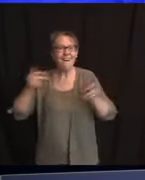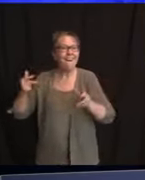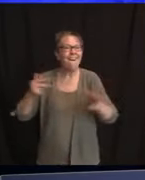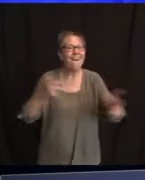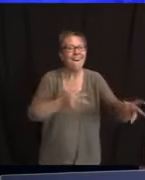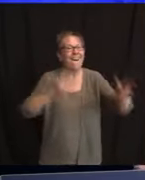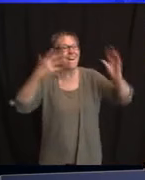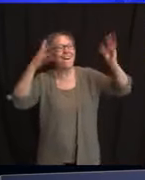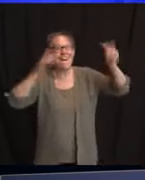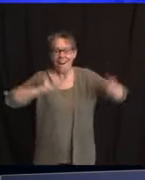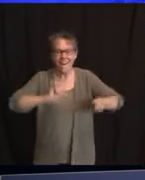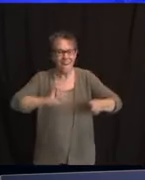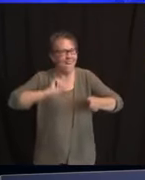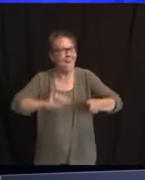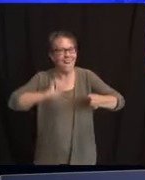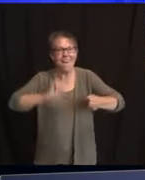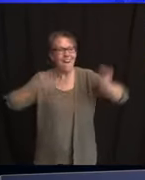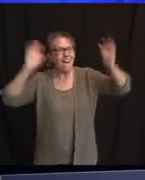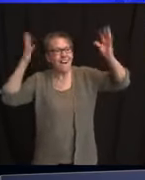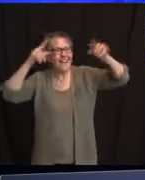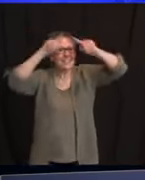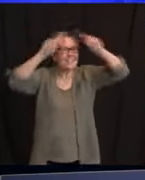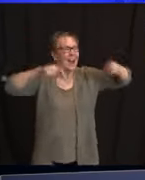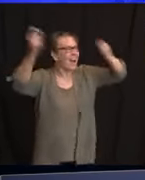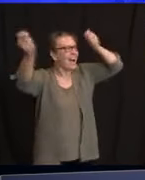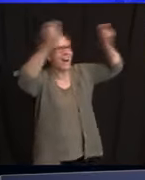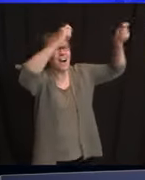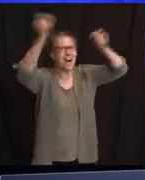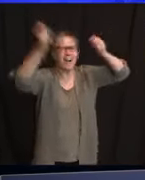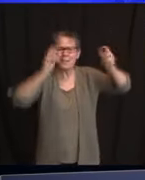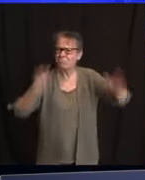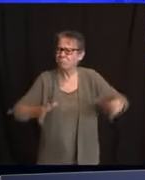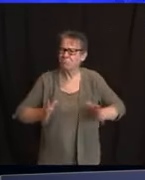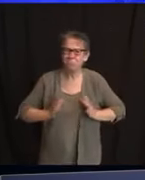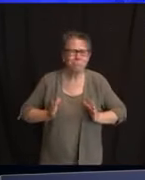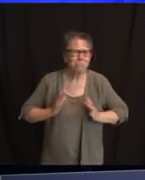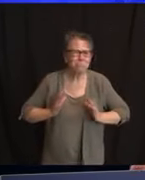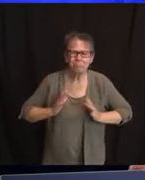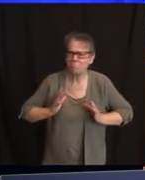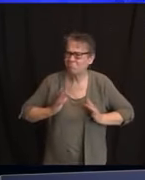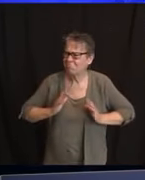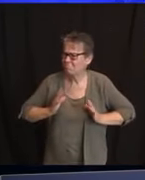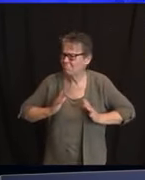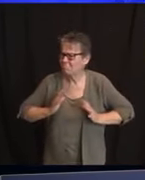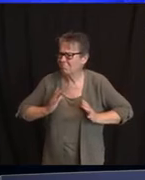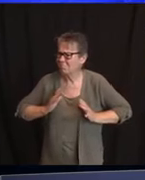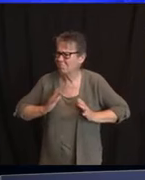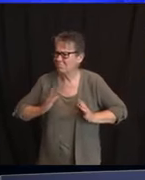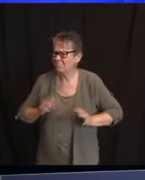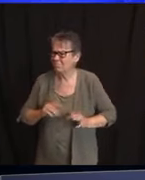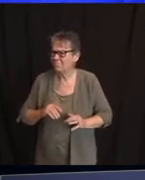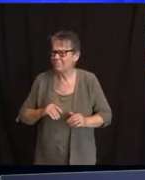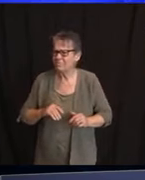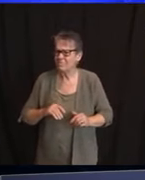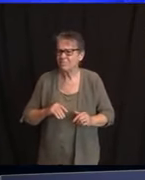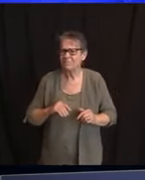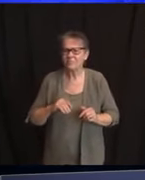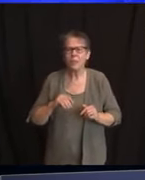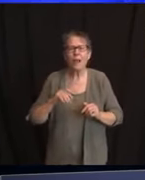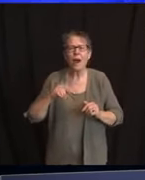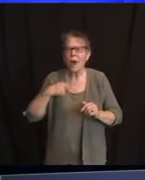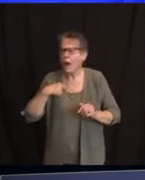at a town hall, at a football field, which would be in violation. And not in their cars. You're saying that they'd be getting out of their cars to wave at people, and that's